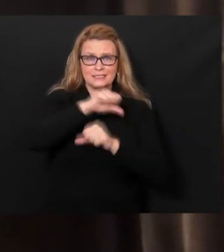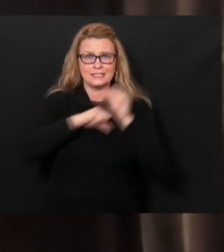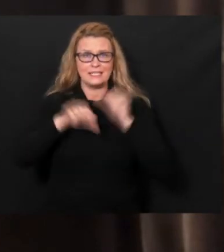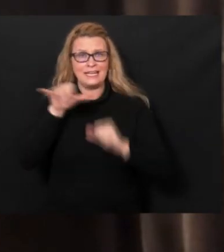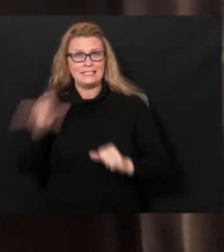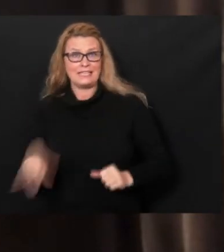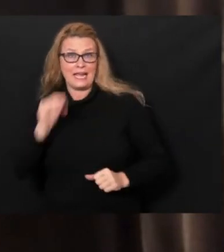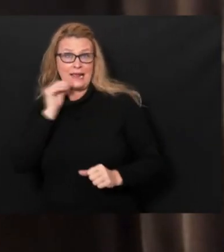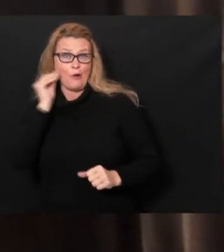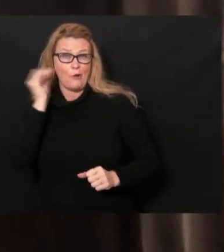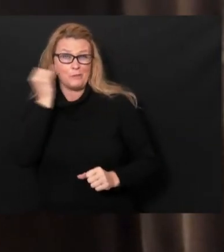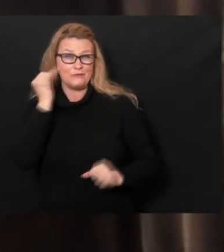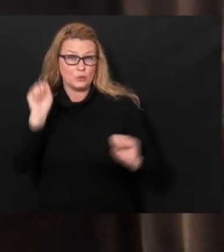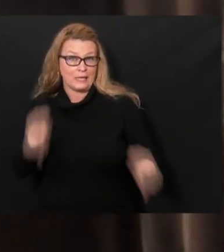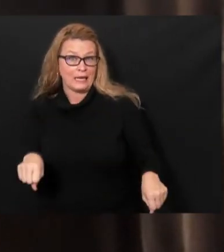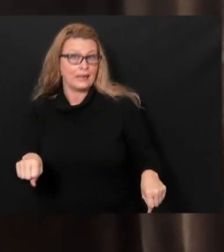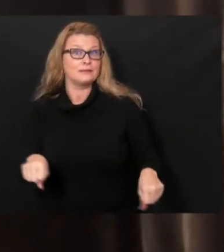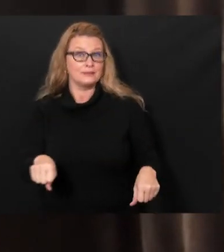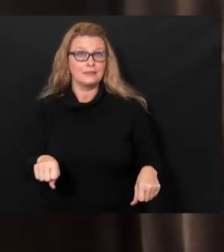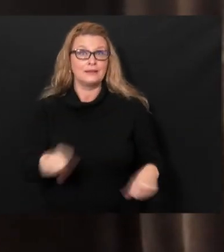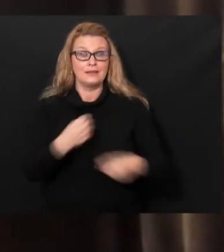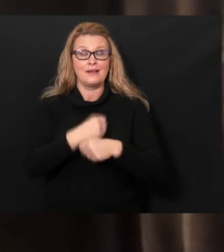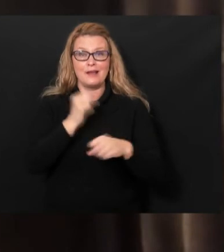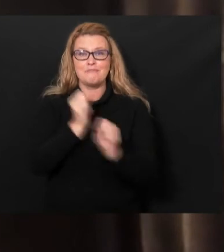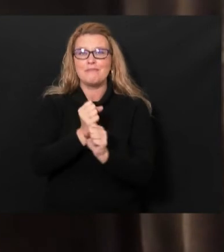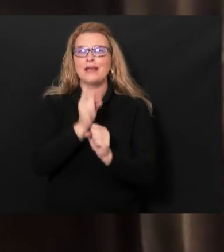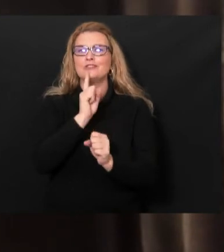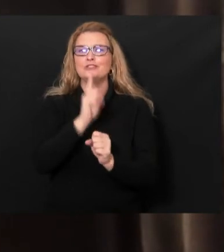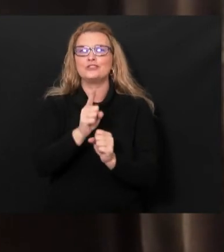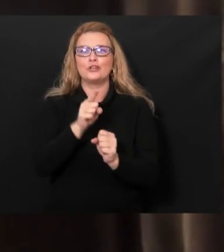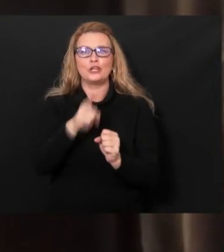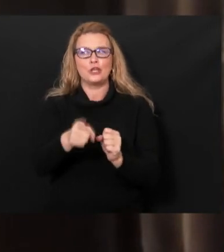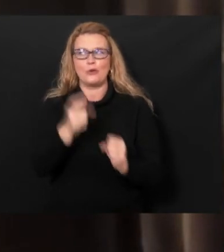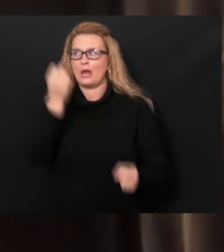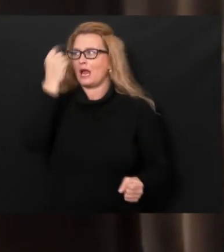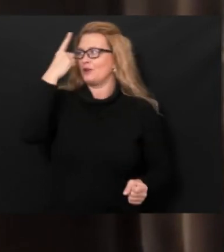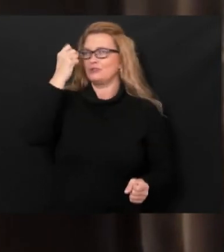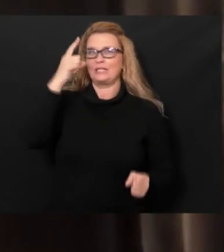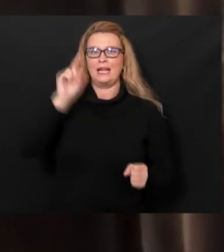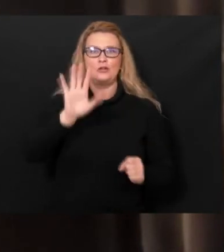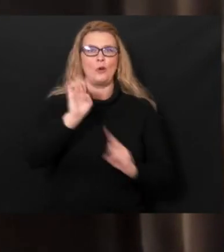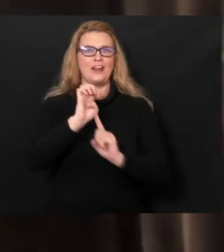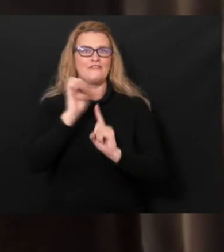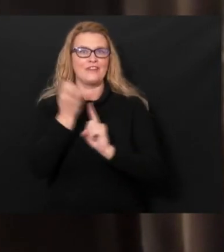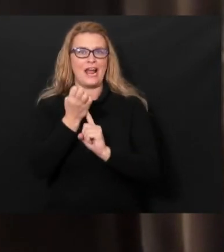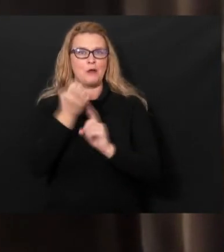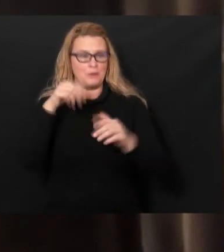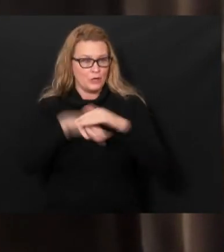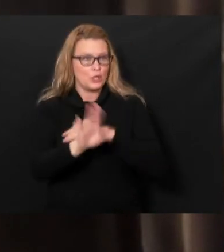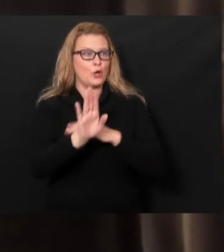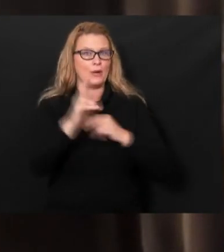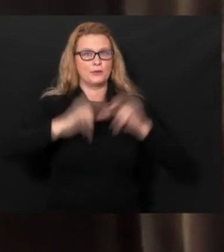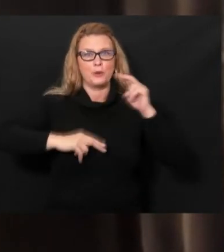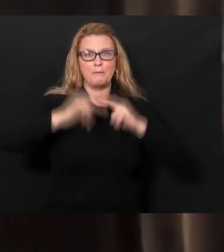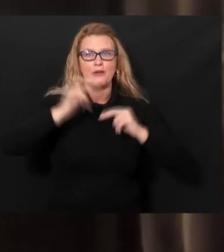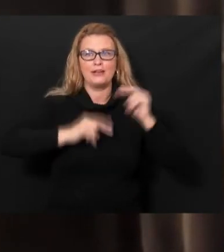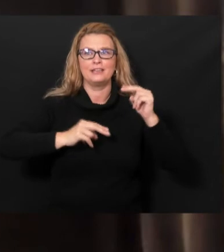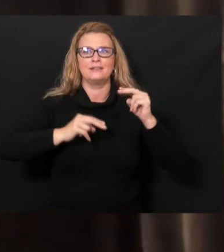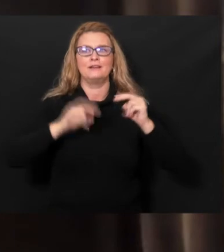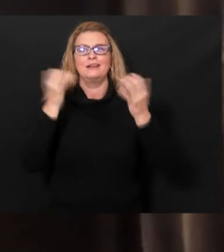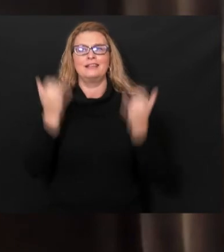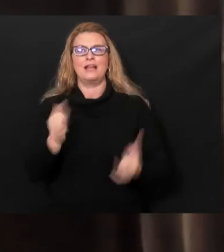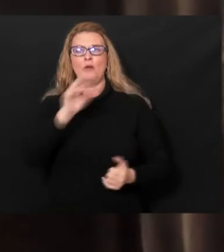you can, and make sure that you're cognizant of the environments that you're in, that West Virginia has